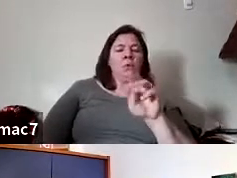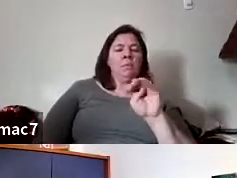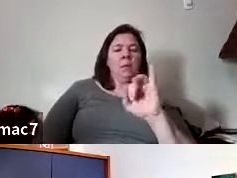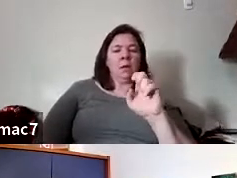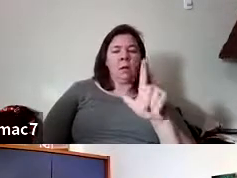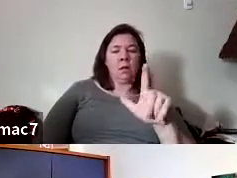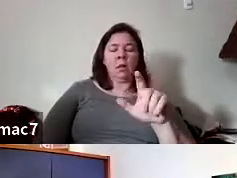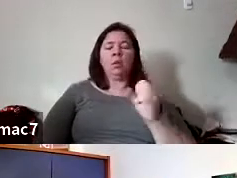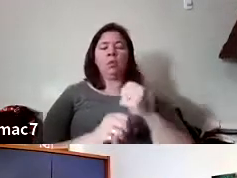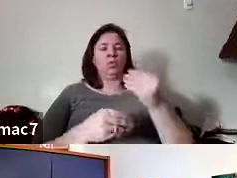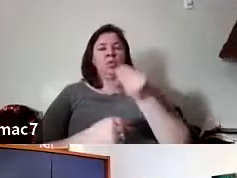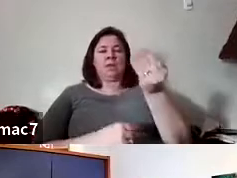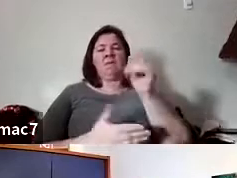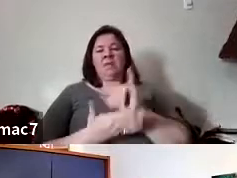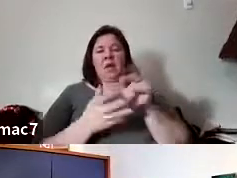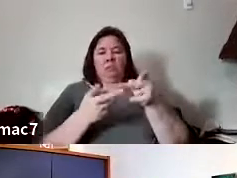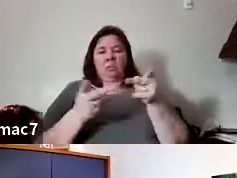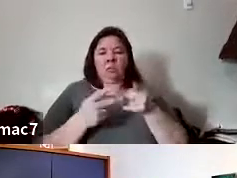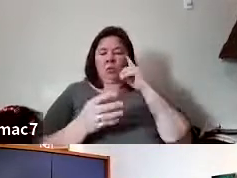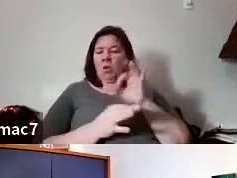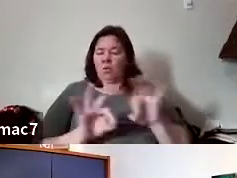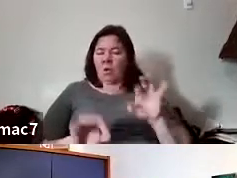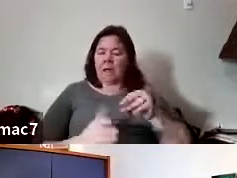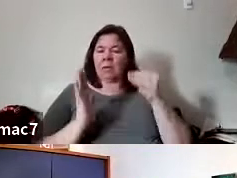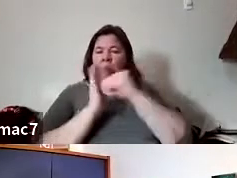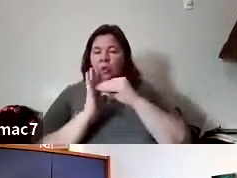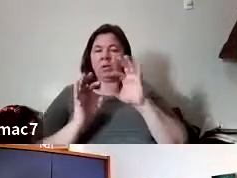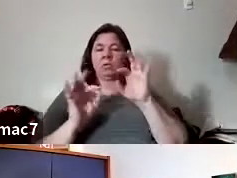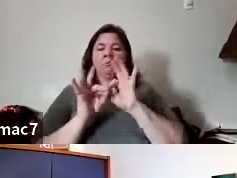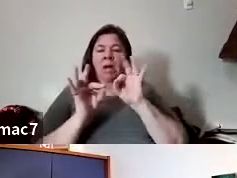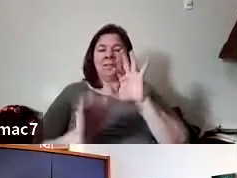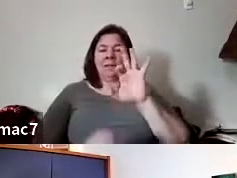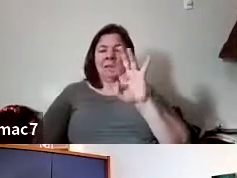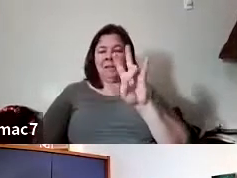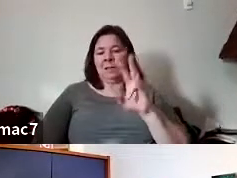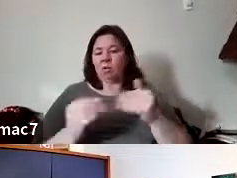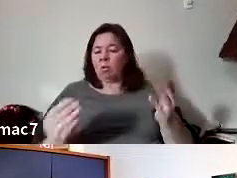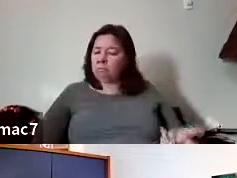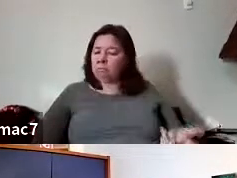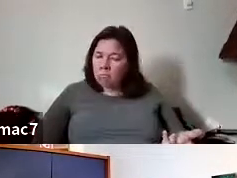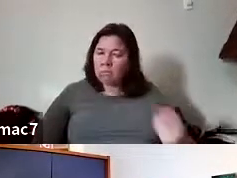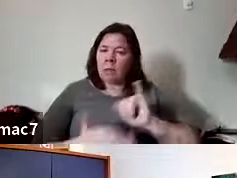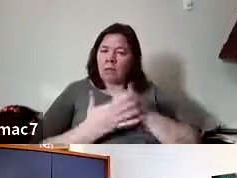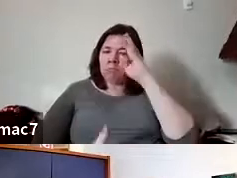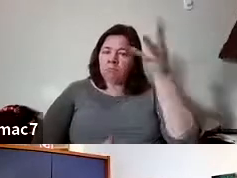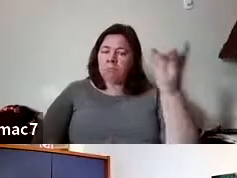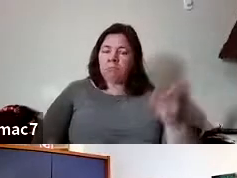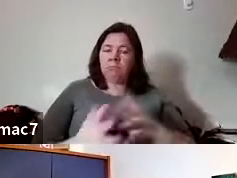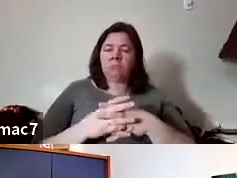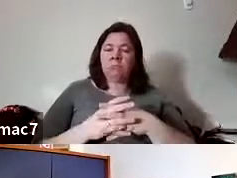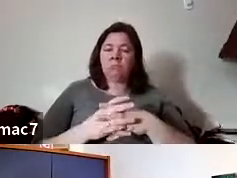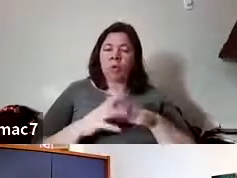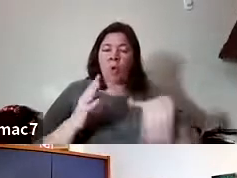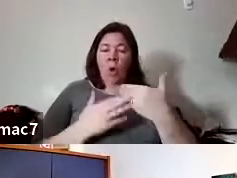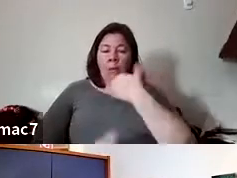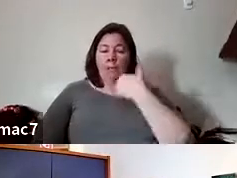free. So he said he had to put a price on it, and $97 was the price that he came up with. And of course, the older members